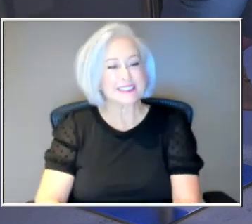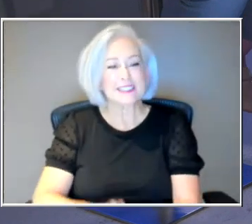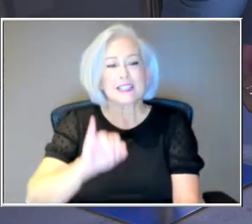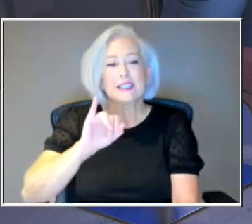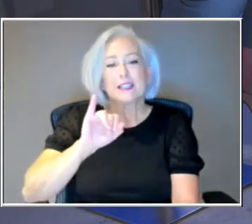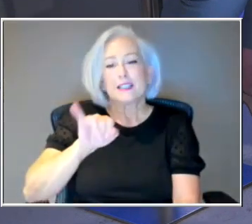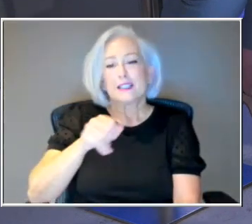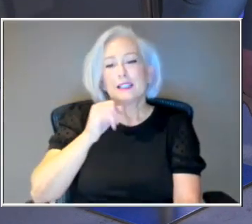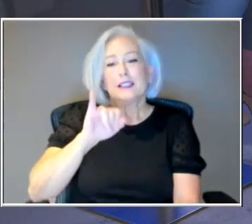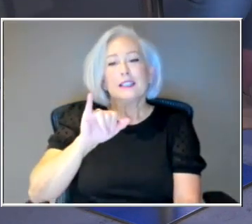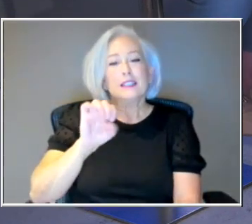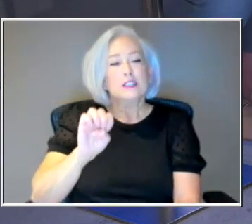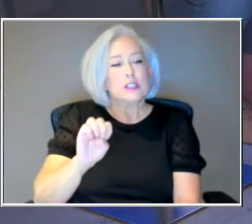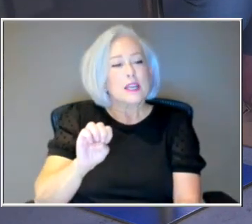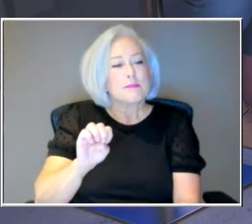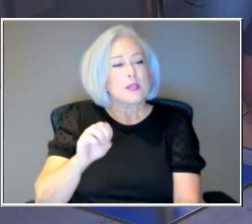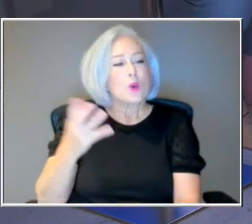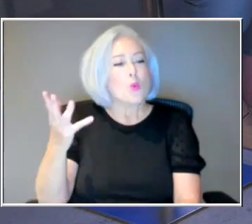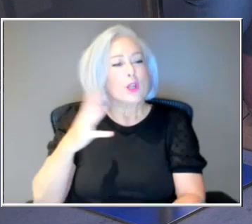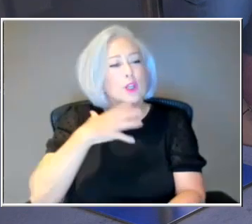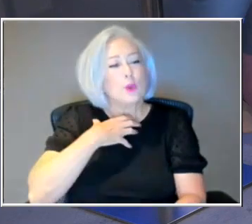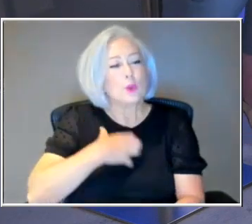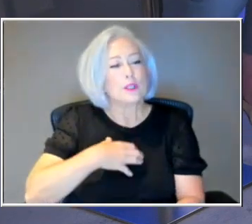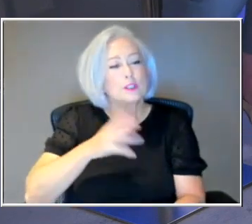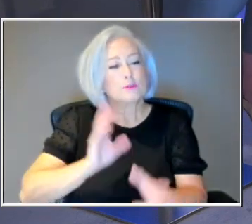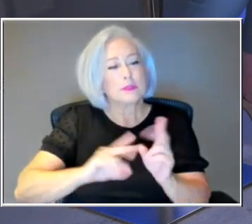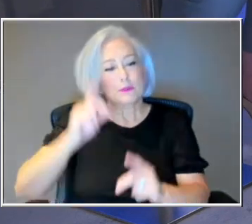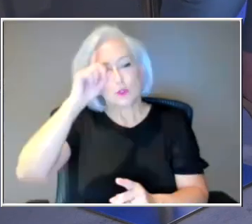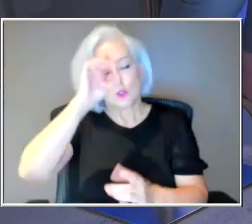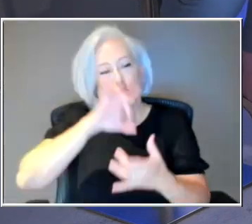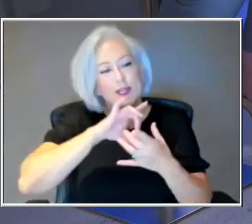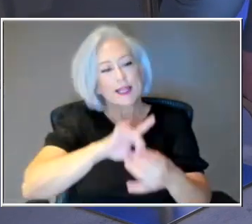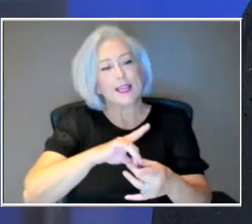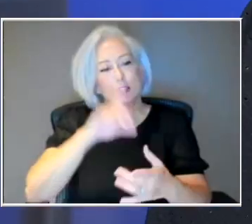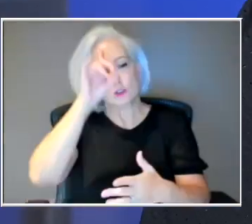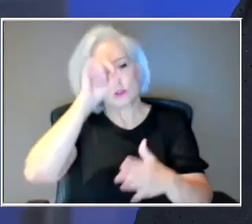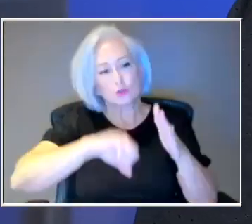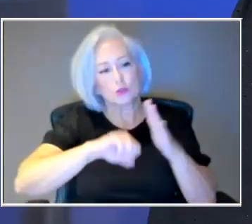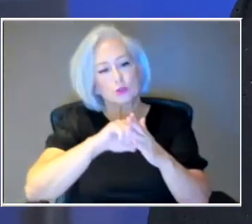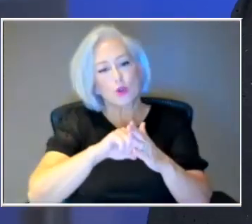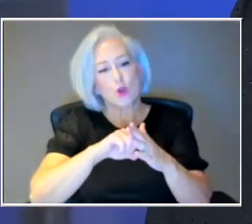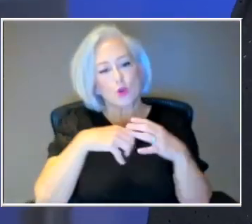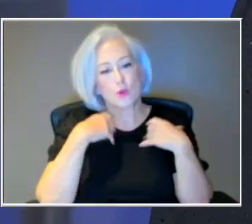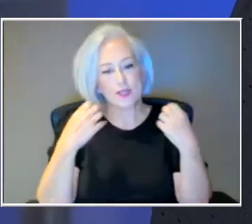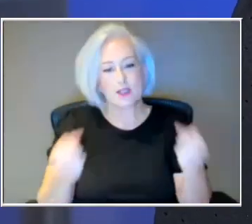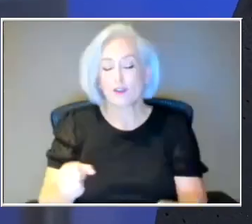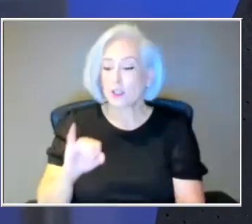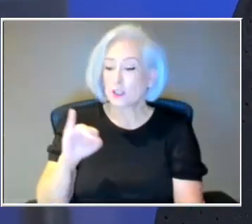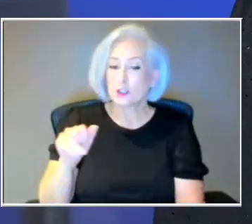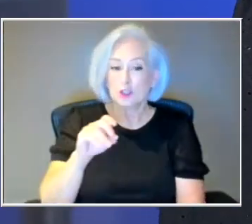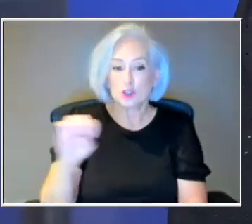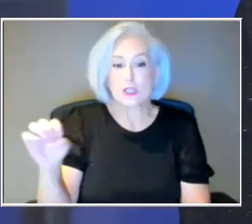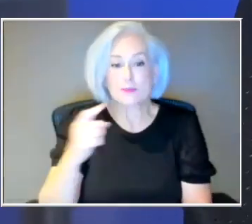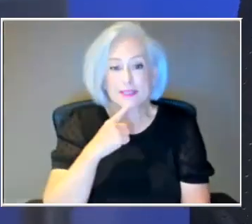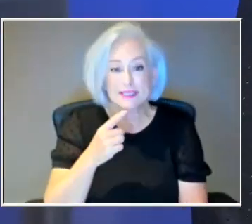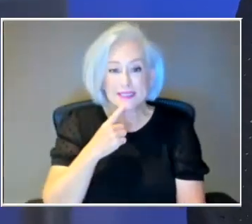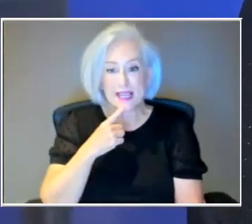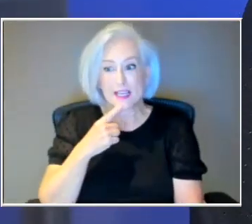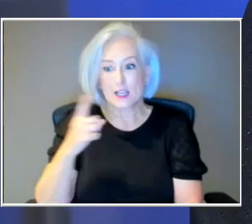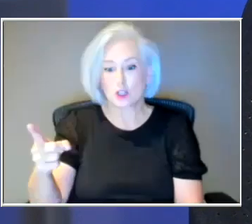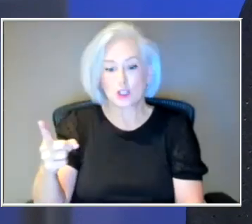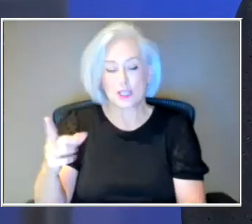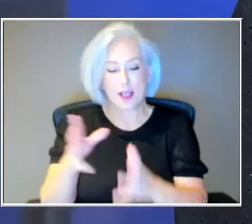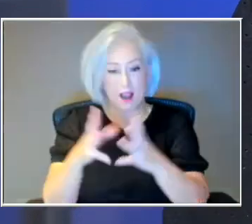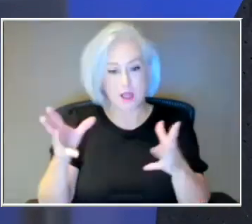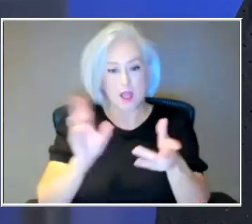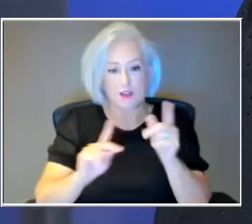people knew about stroke recovery from where you stand? Jamie made a great point when she said she was surrounded. It takes a village. It took that